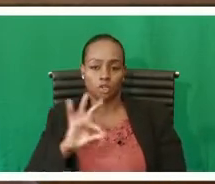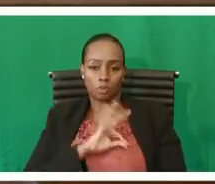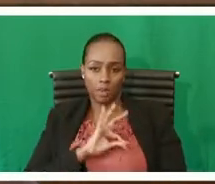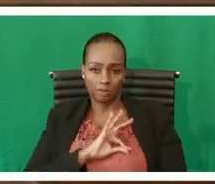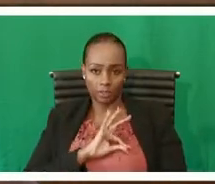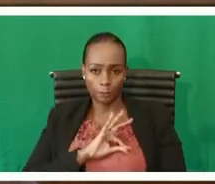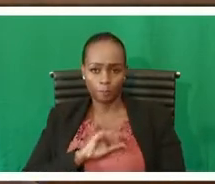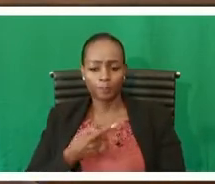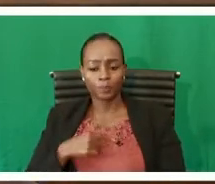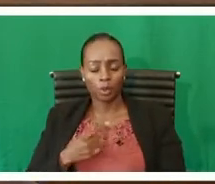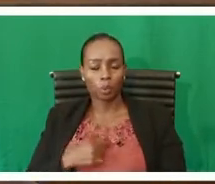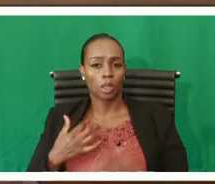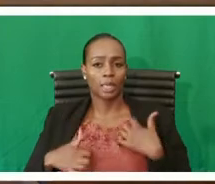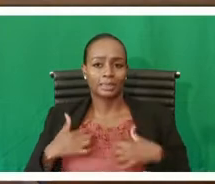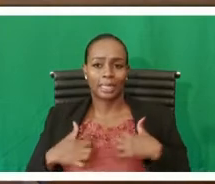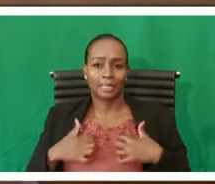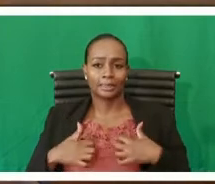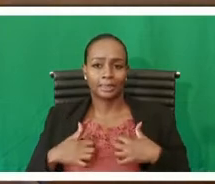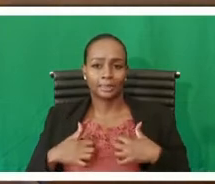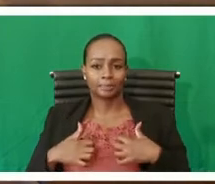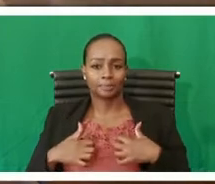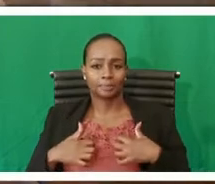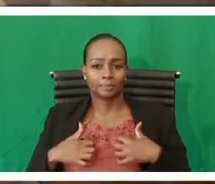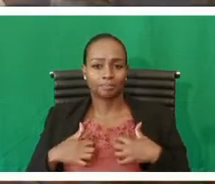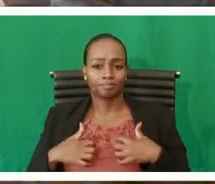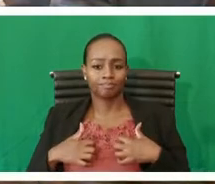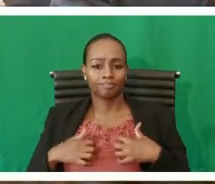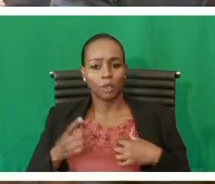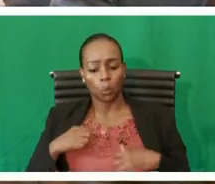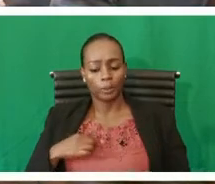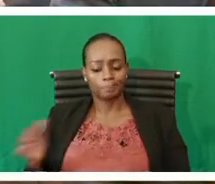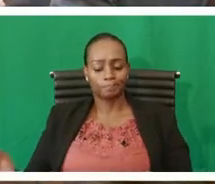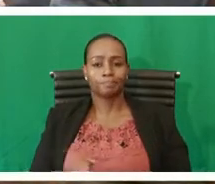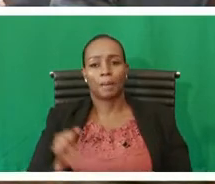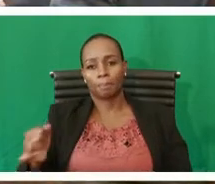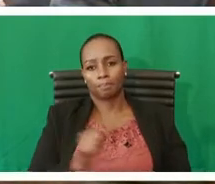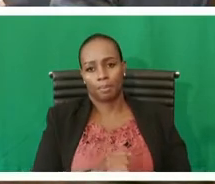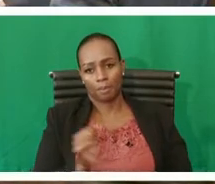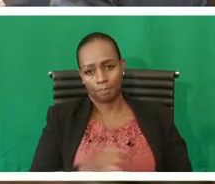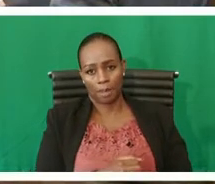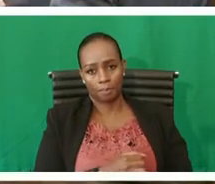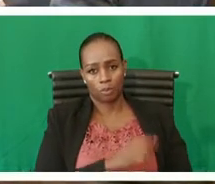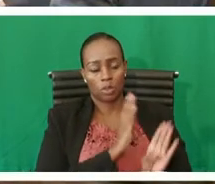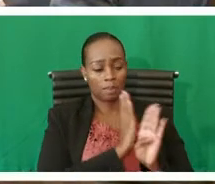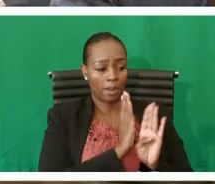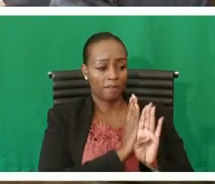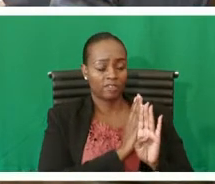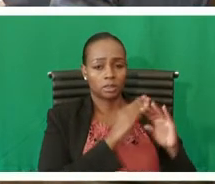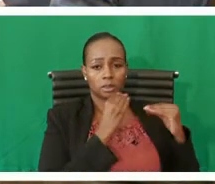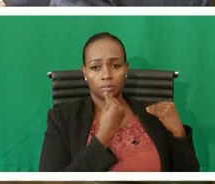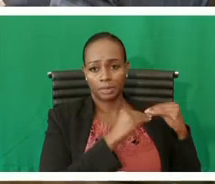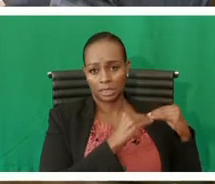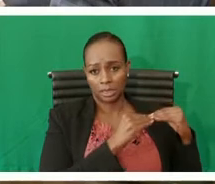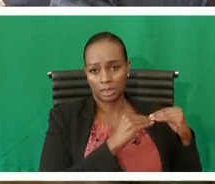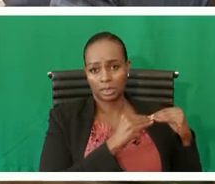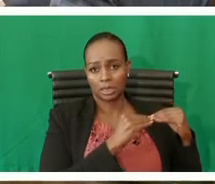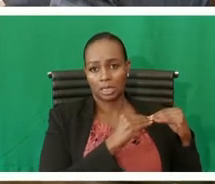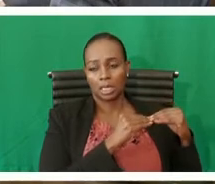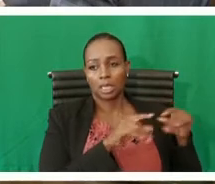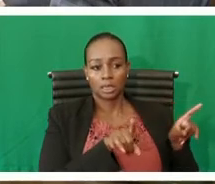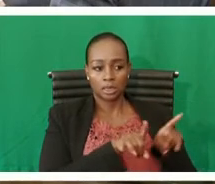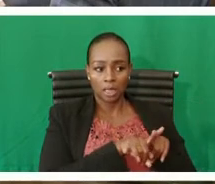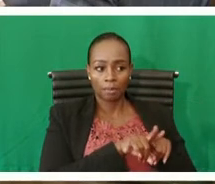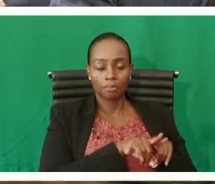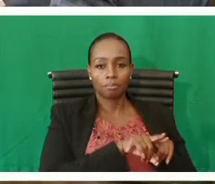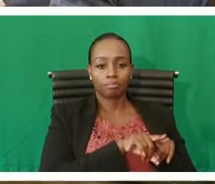We are also excited with our placement program with the private sector. Agribusinesses and